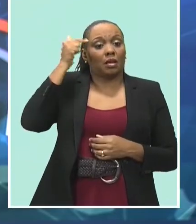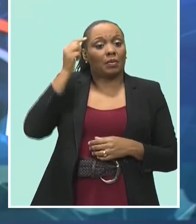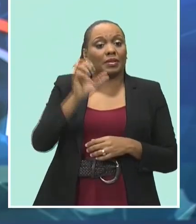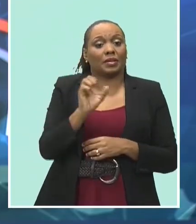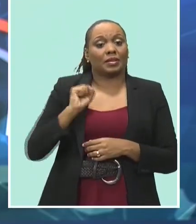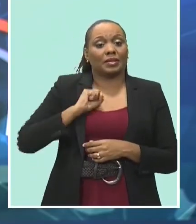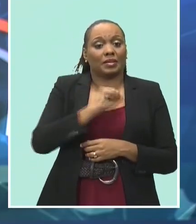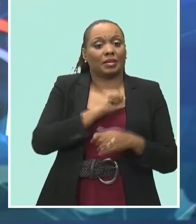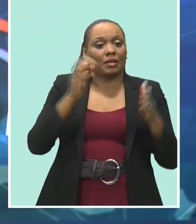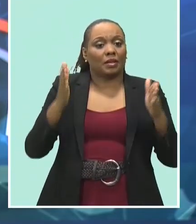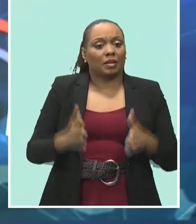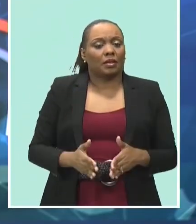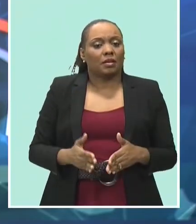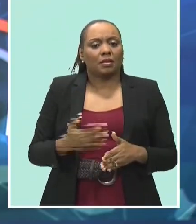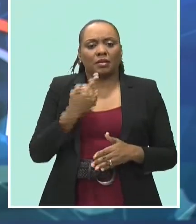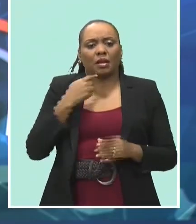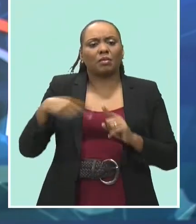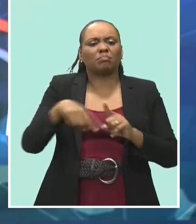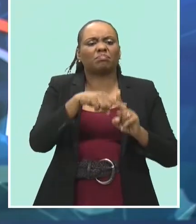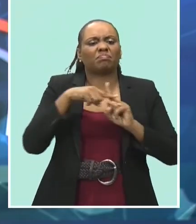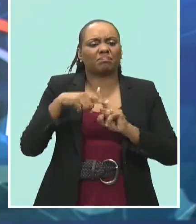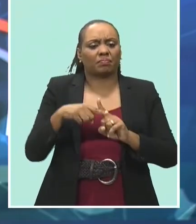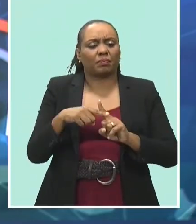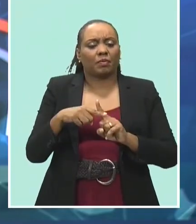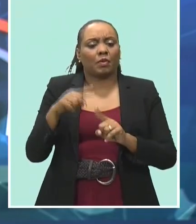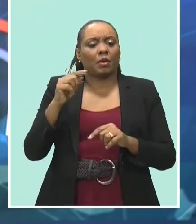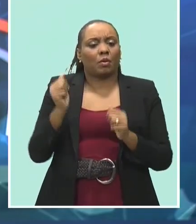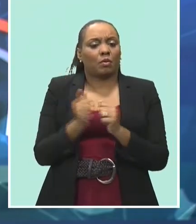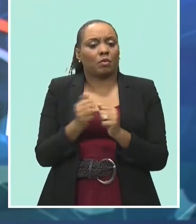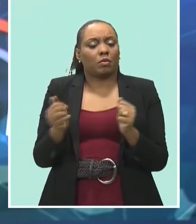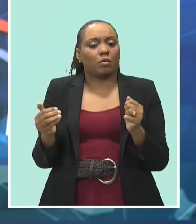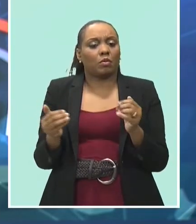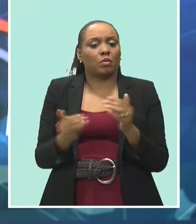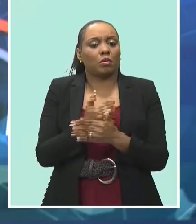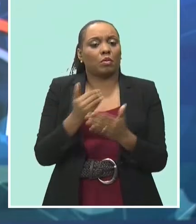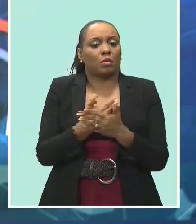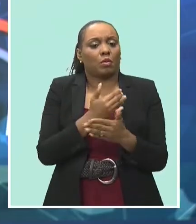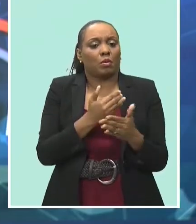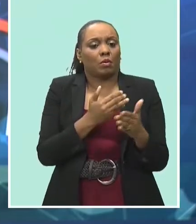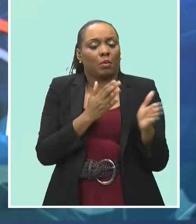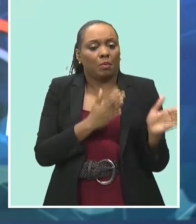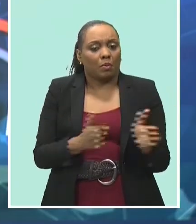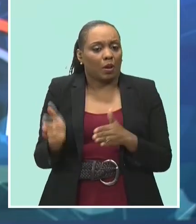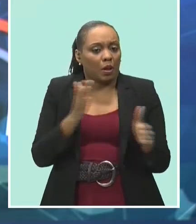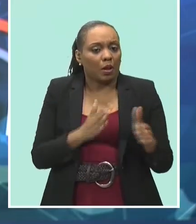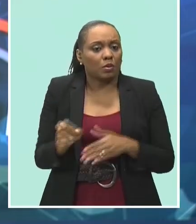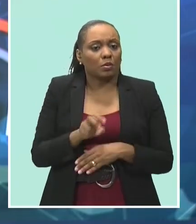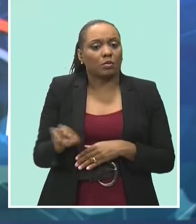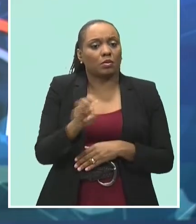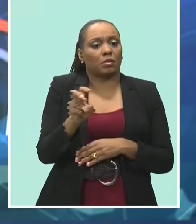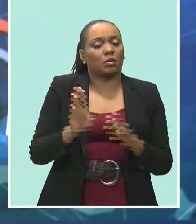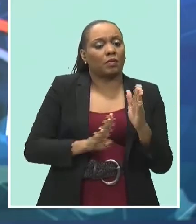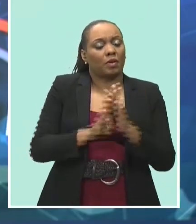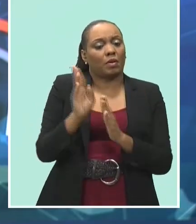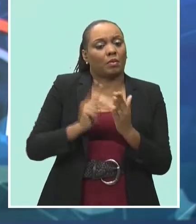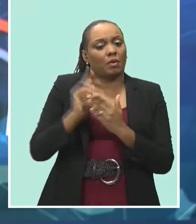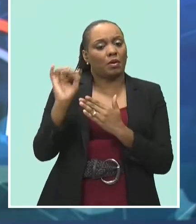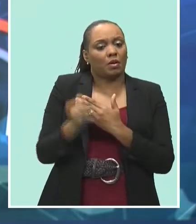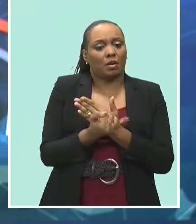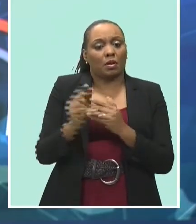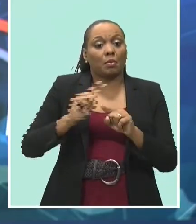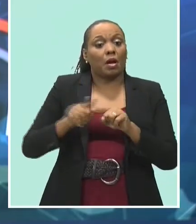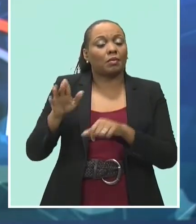expecting positive spin-offs for the country and Barbadians with the numerous planned tourism development projects. He, however,